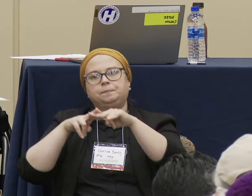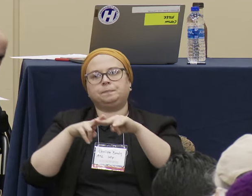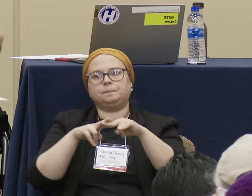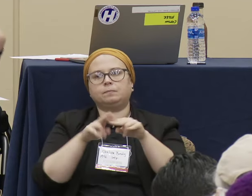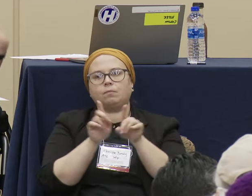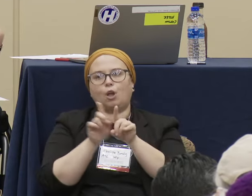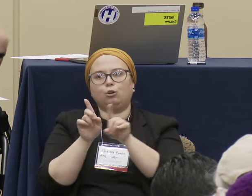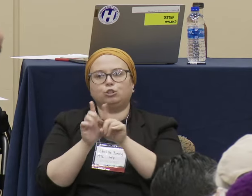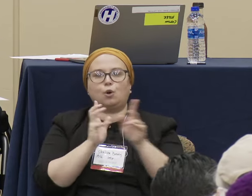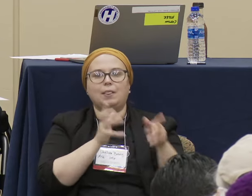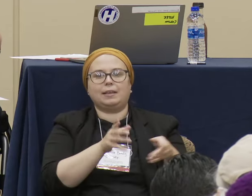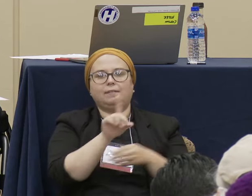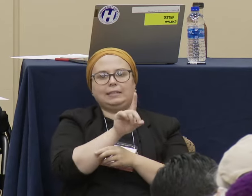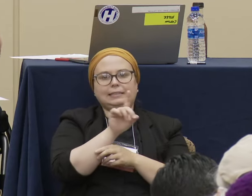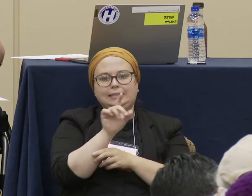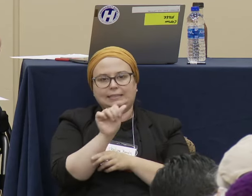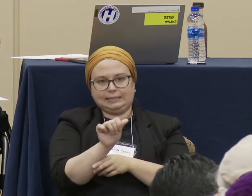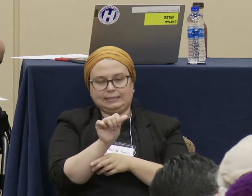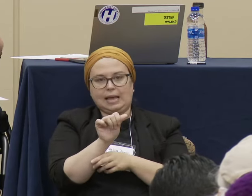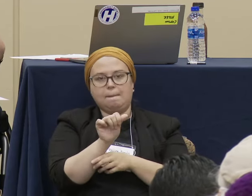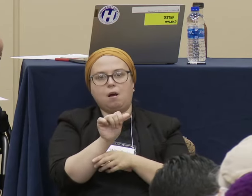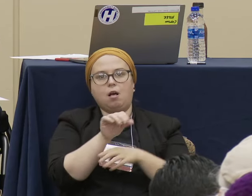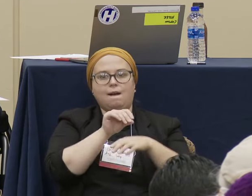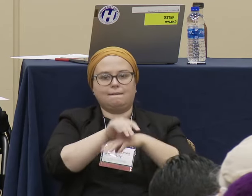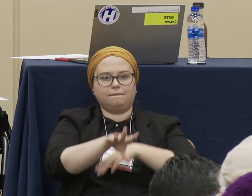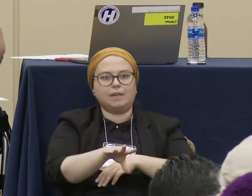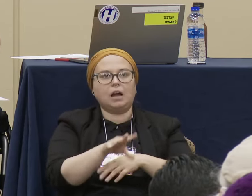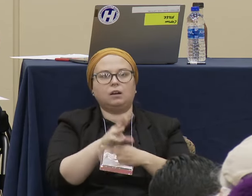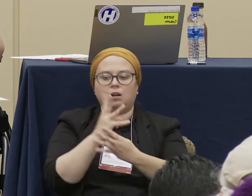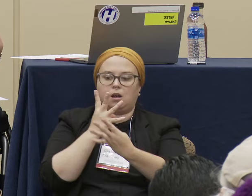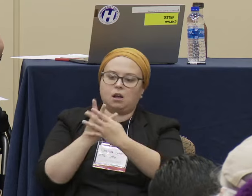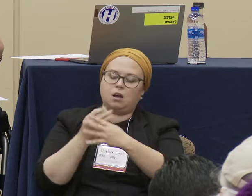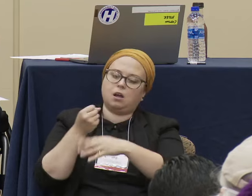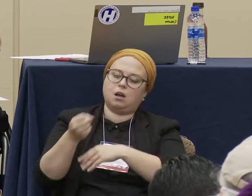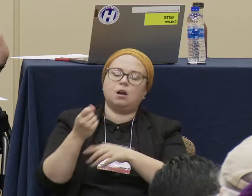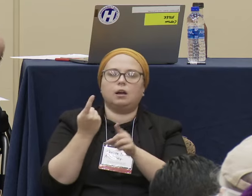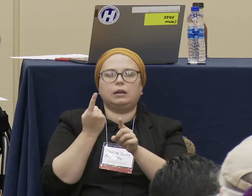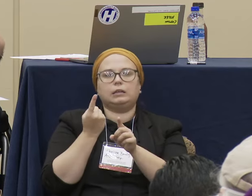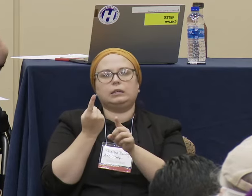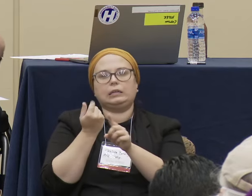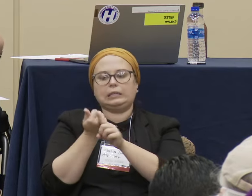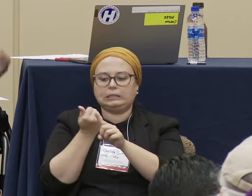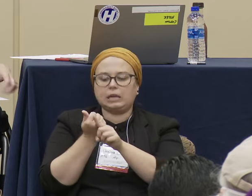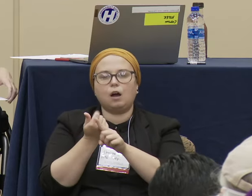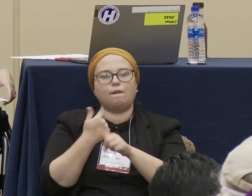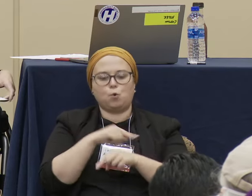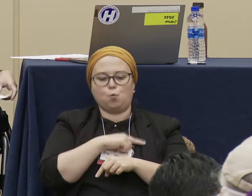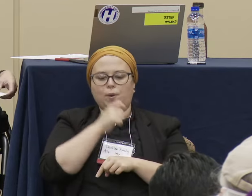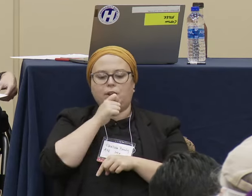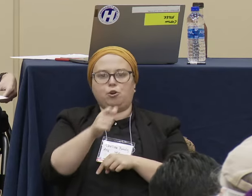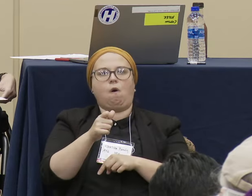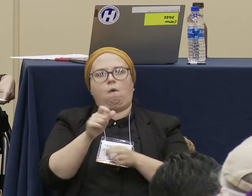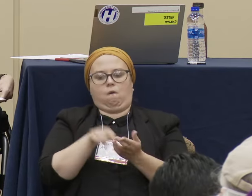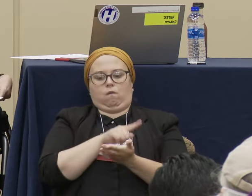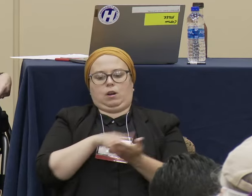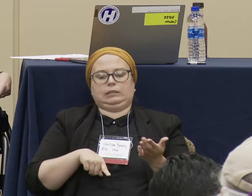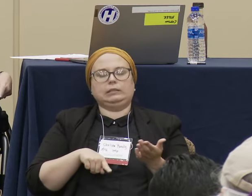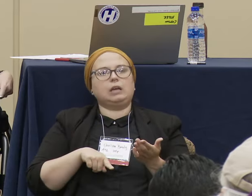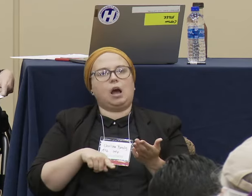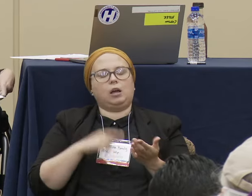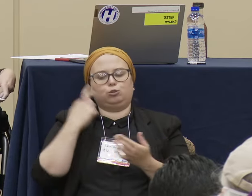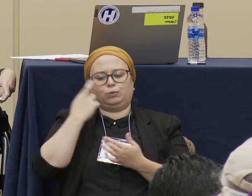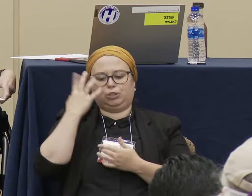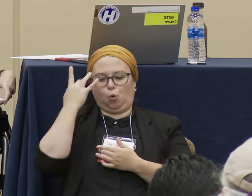leaves the disabling effect of incarceration itself intact. Like, we don't critique the fact that the reason why there's so many disabled